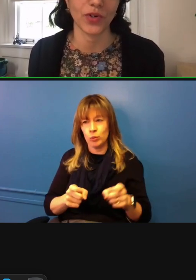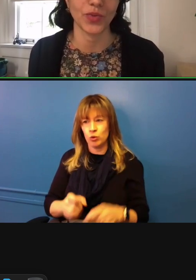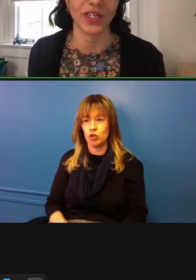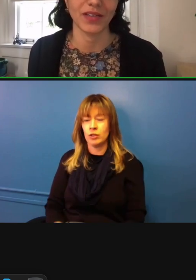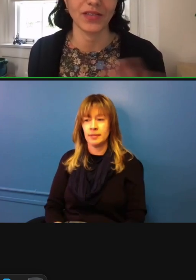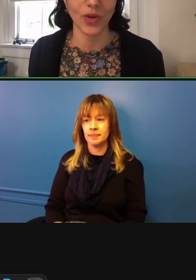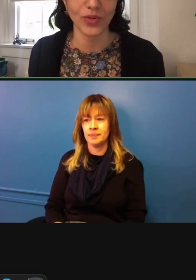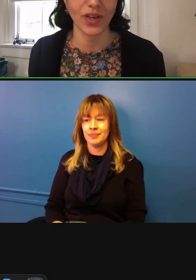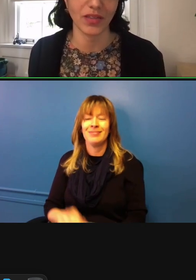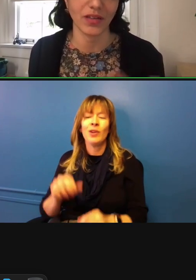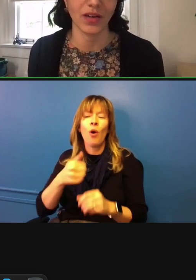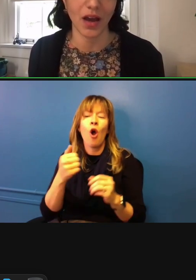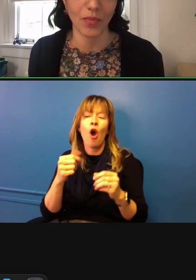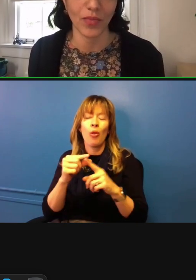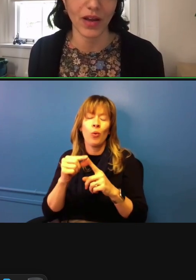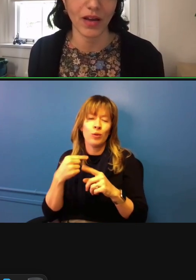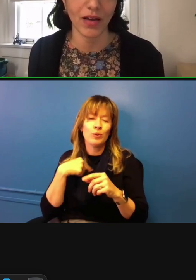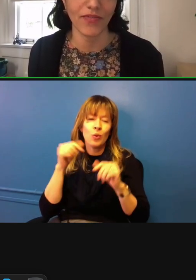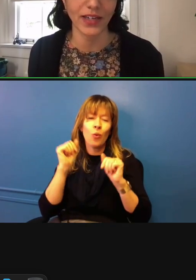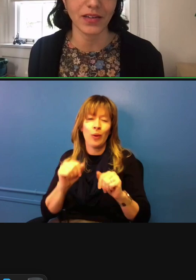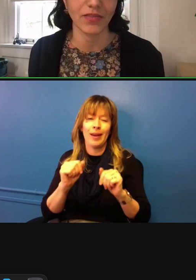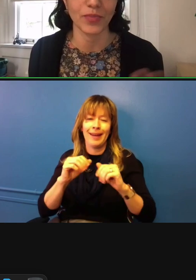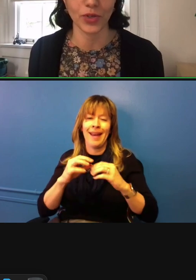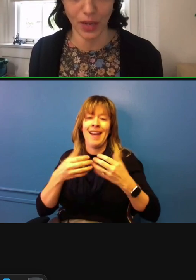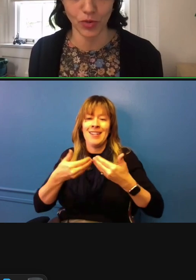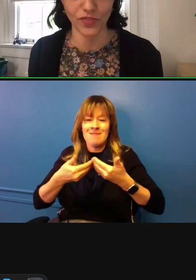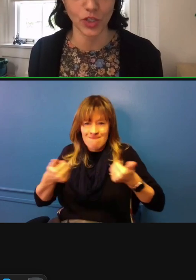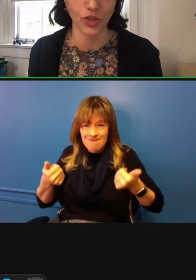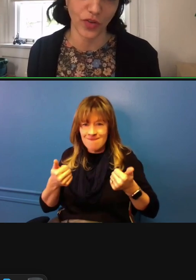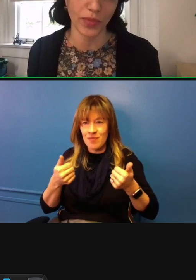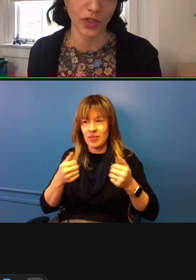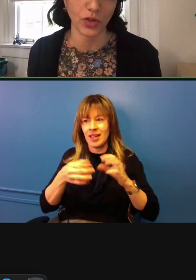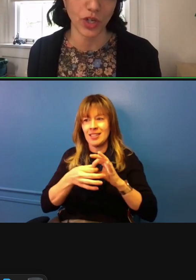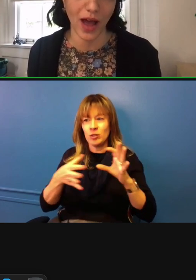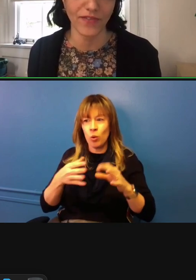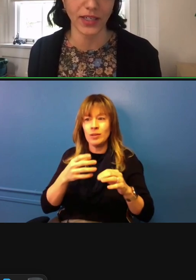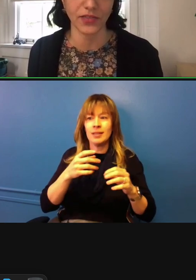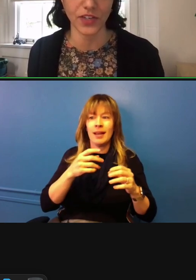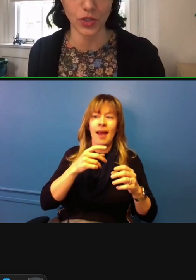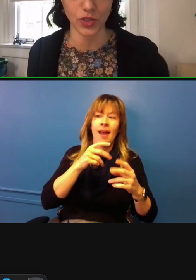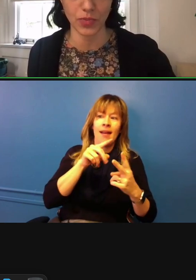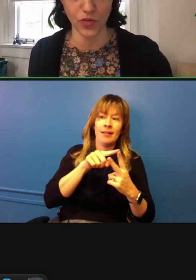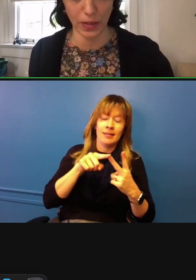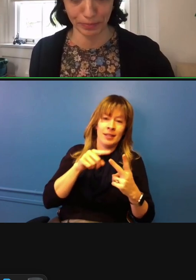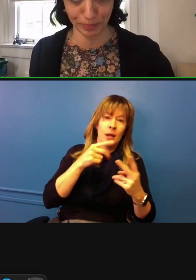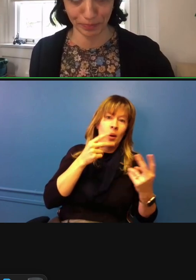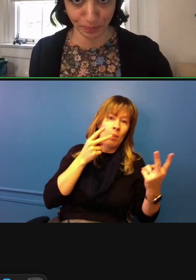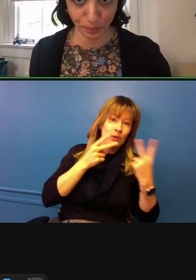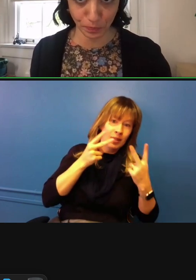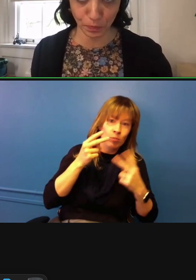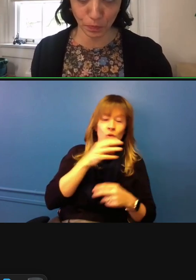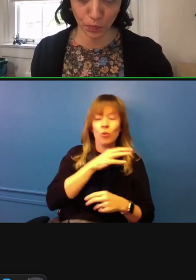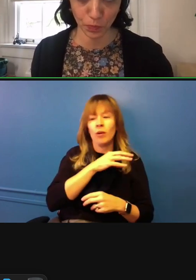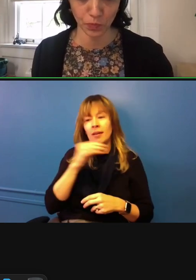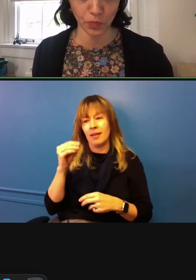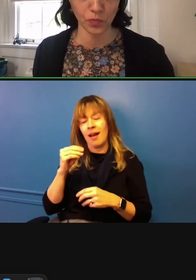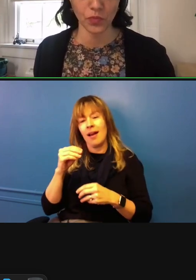So in other words, we can dissociate the effect of the perceptual features from the social affective features in